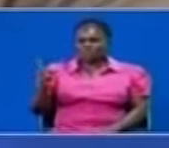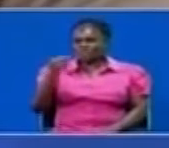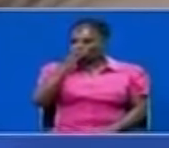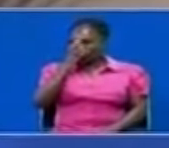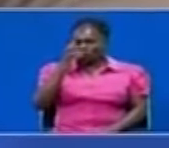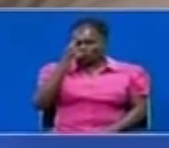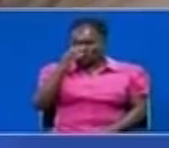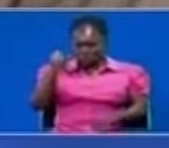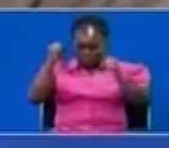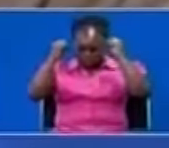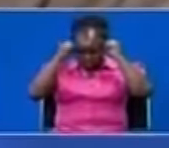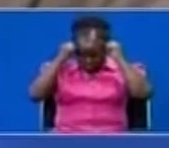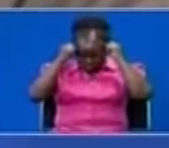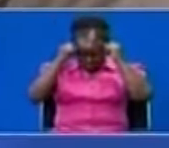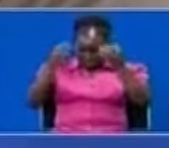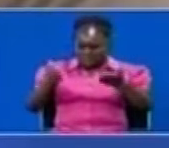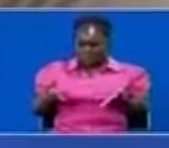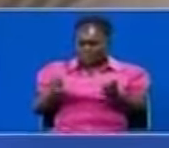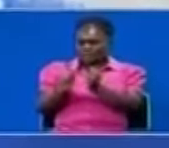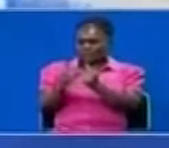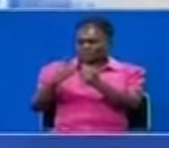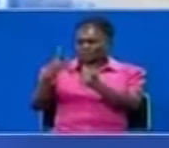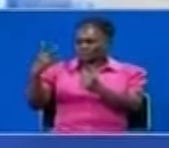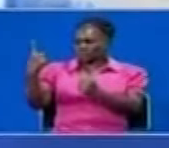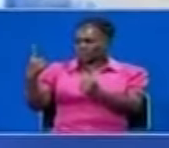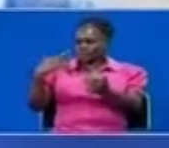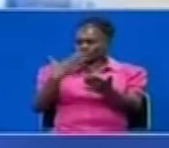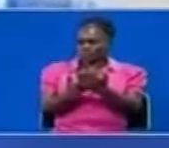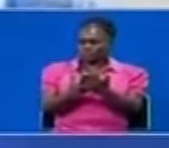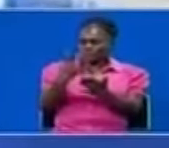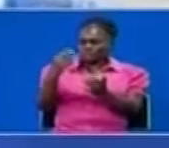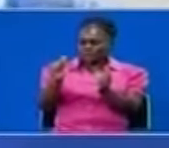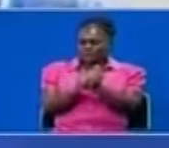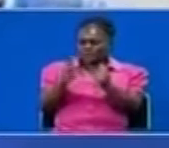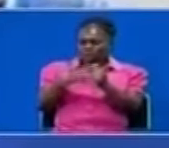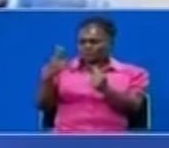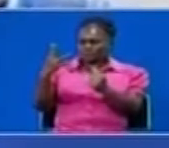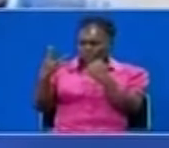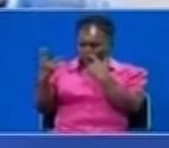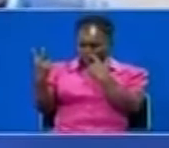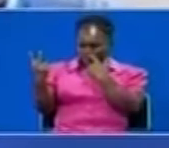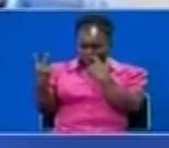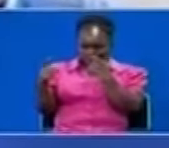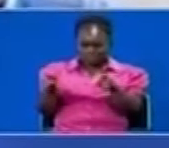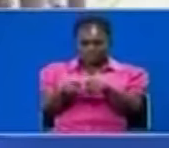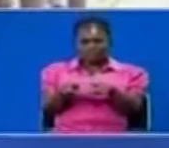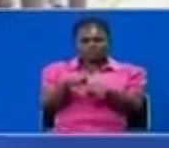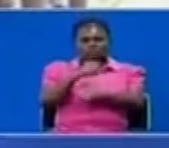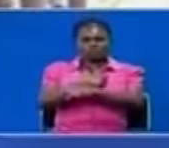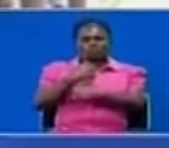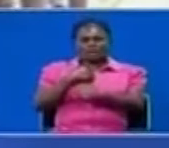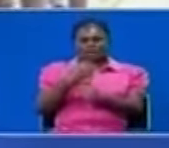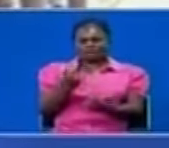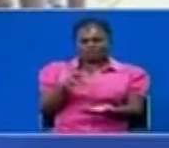went through his primary education here between 1941 and 1942. The school that also runs its own bakery